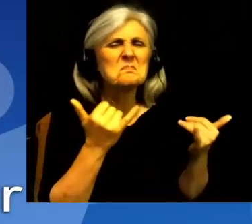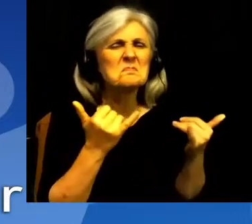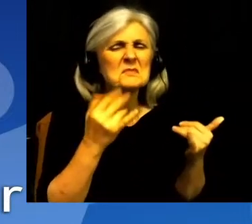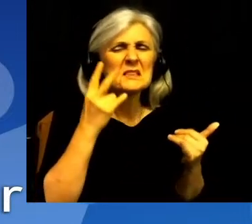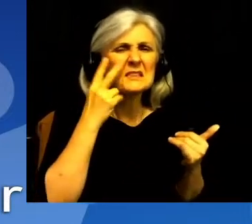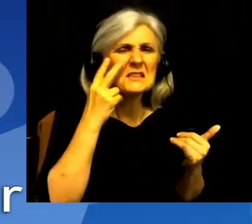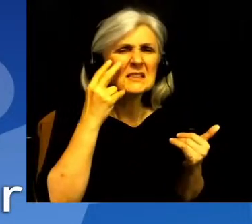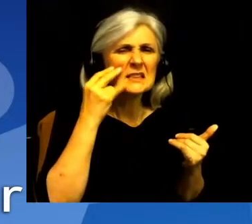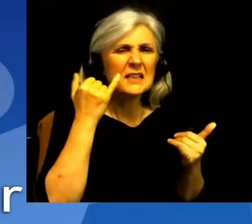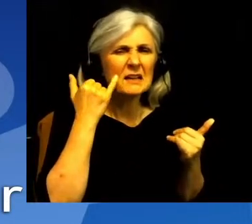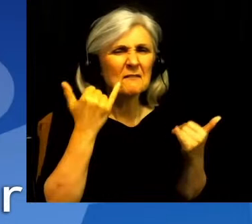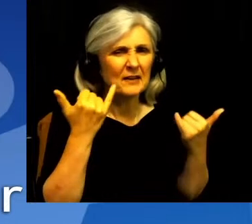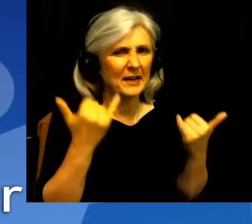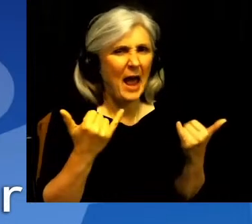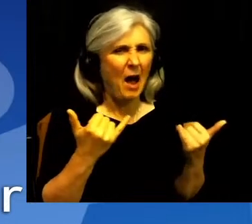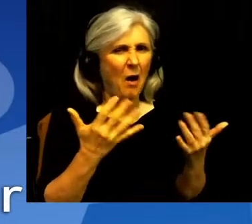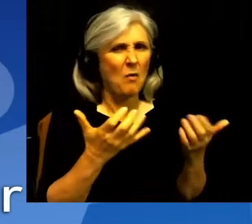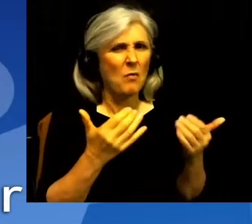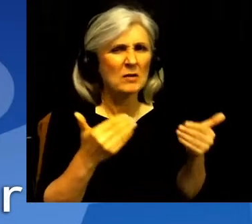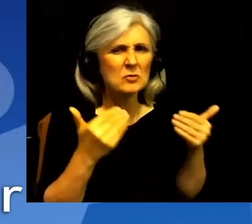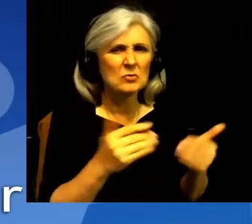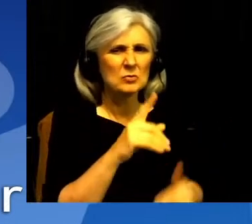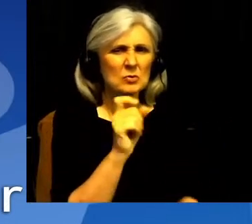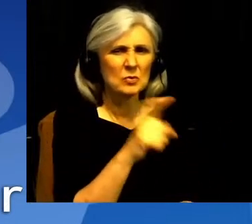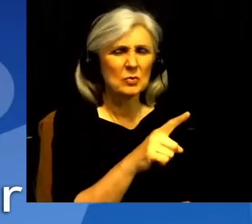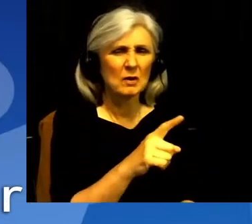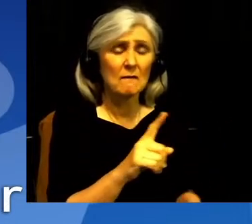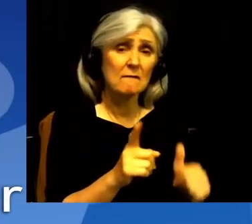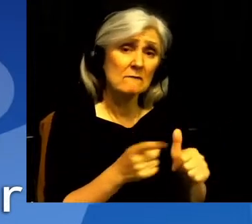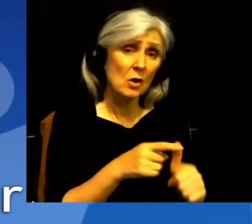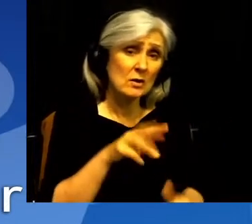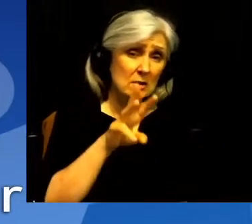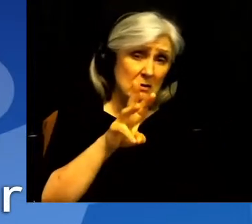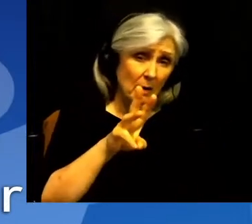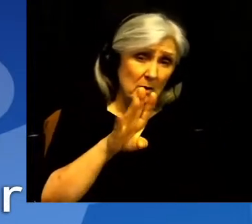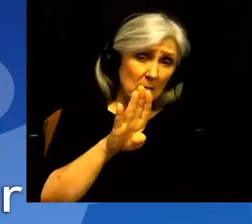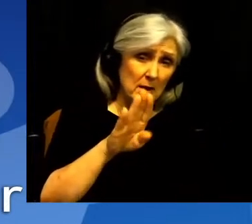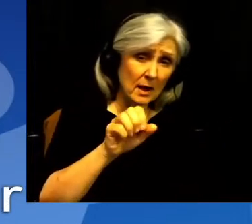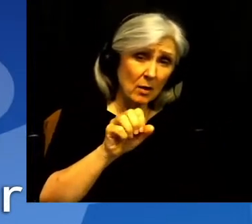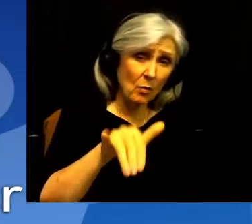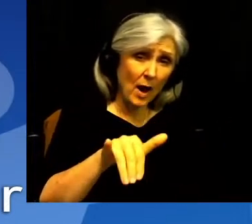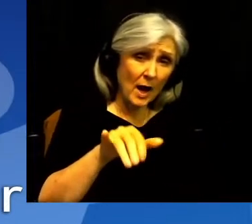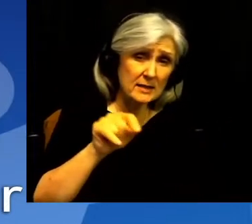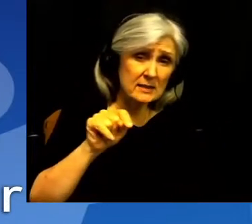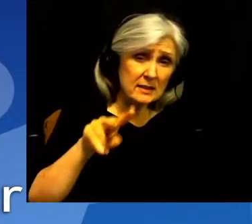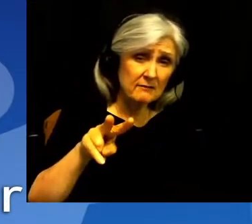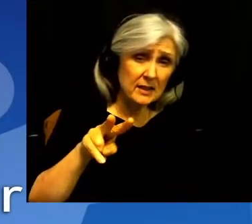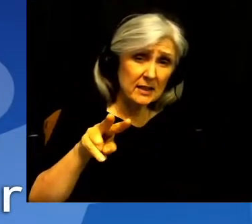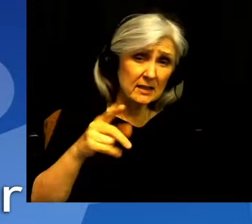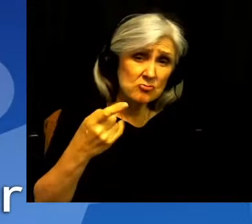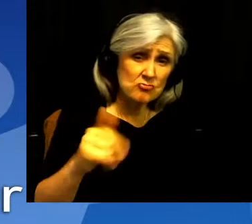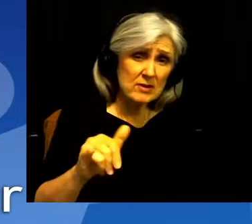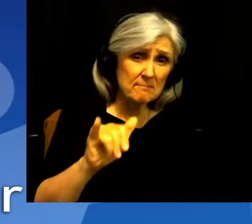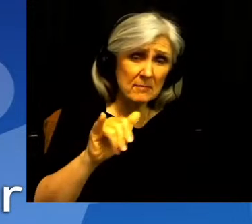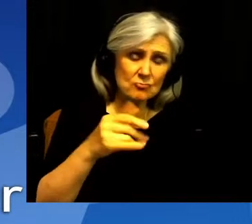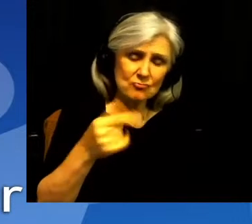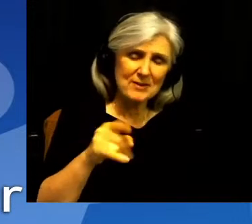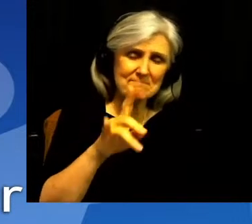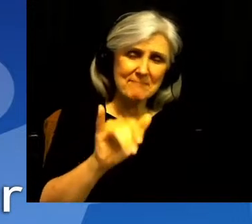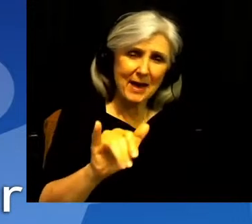the call since then. We'll start with WBAY TV in Green Bay. WBAY